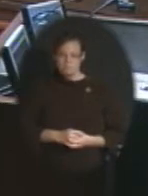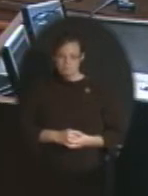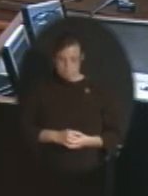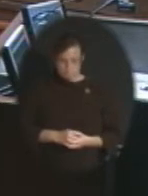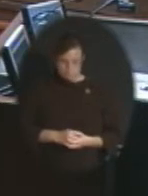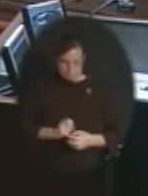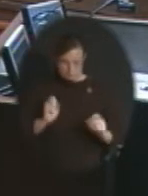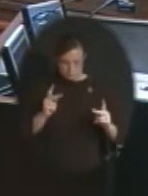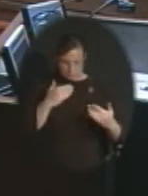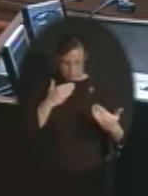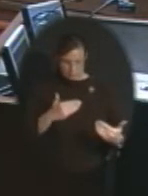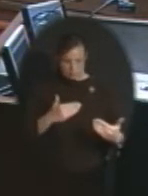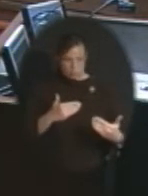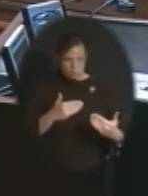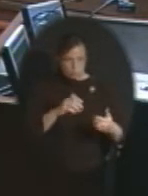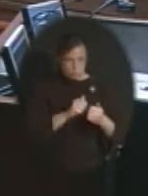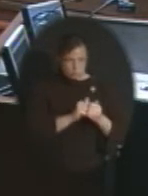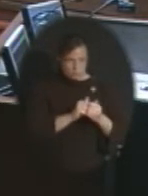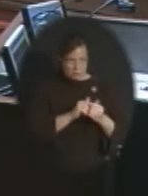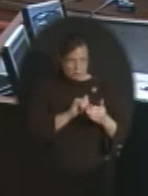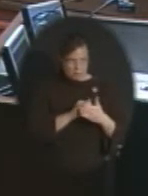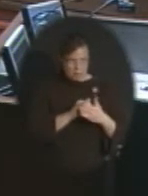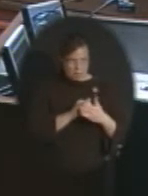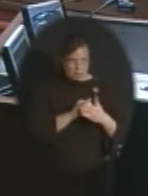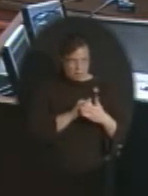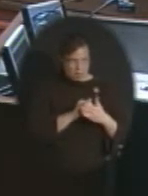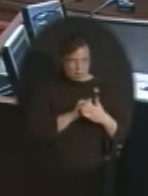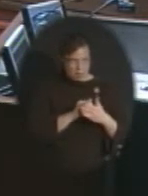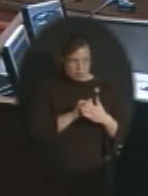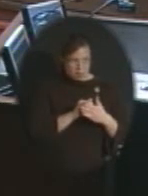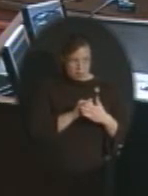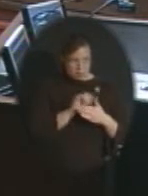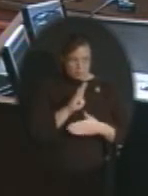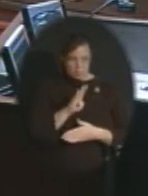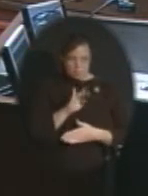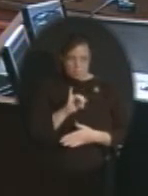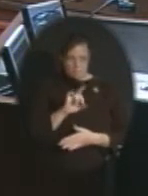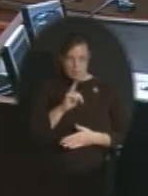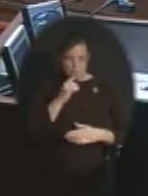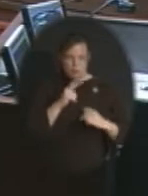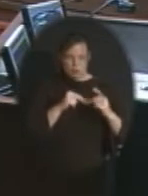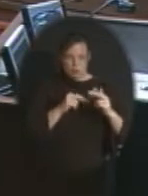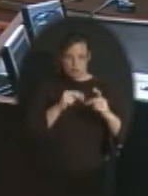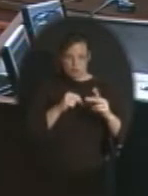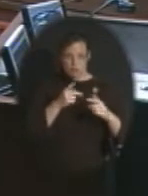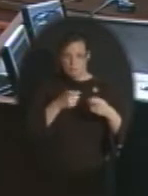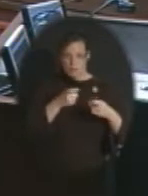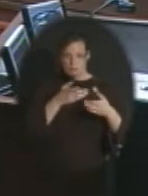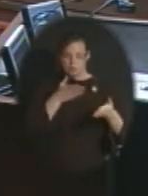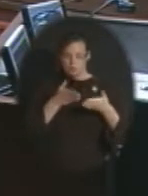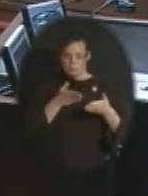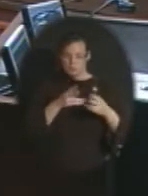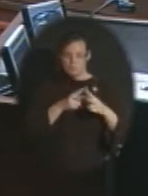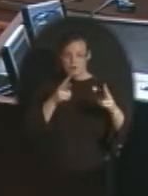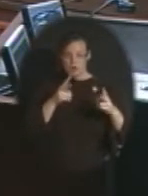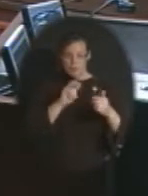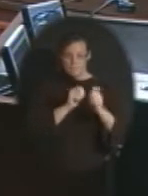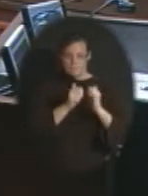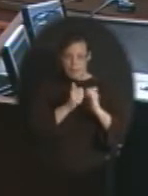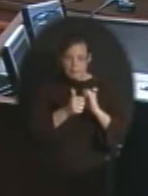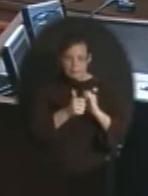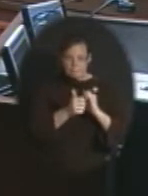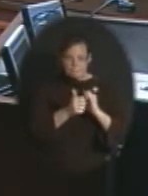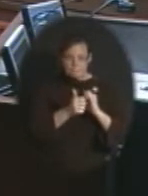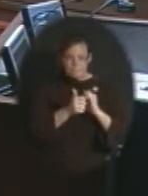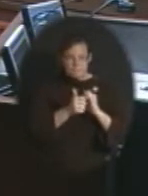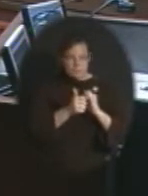All right, thank you. In that regard to the fact that the bid for the construction management services was very competitive, as well